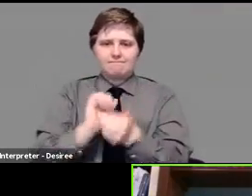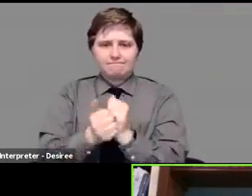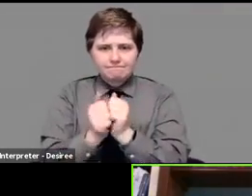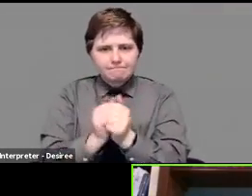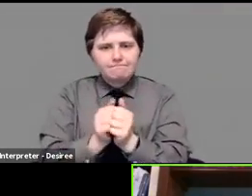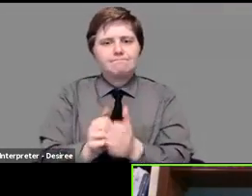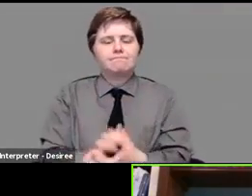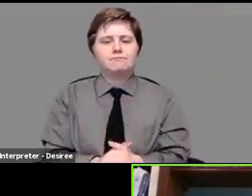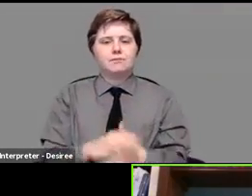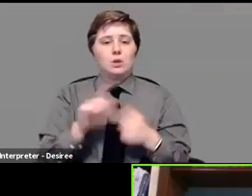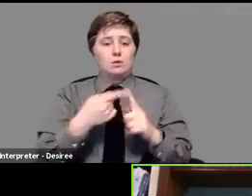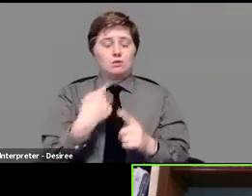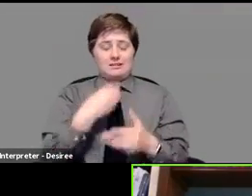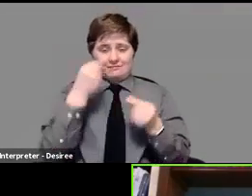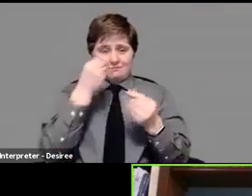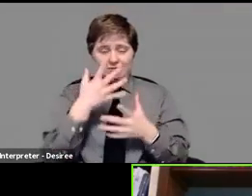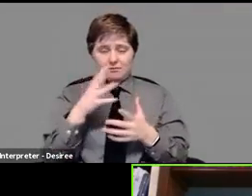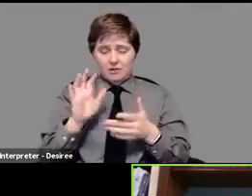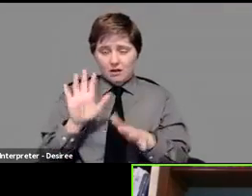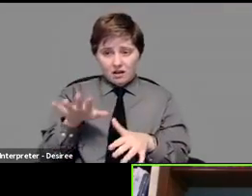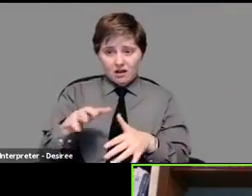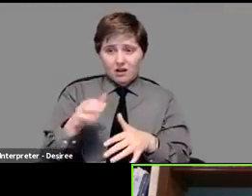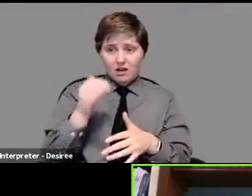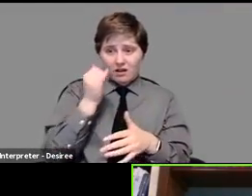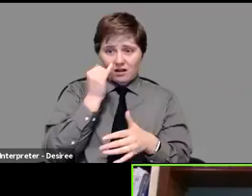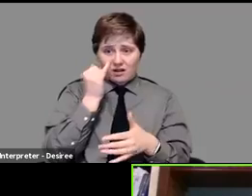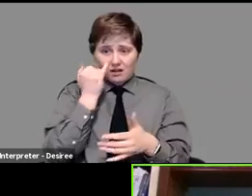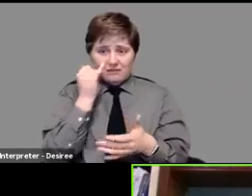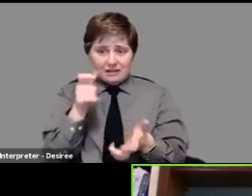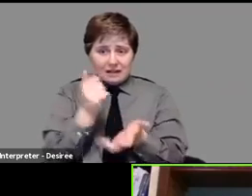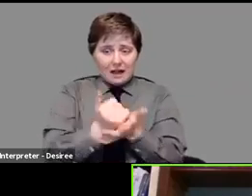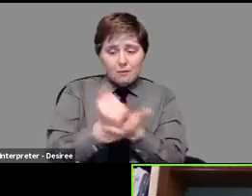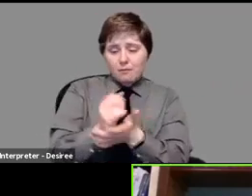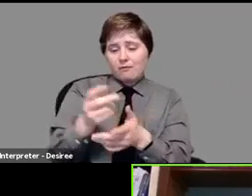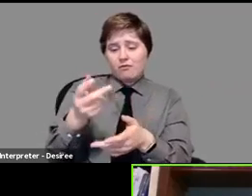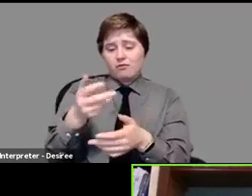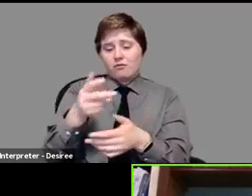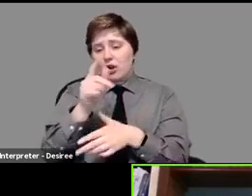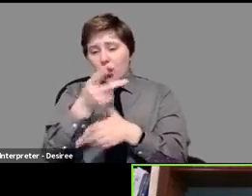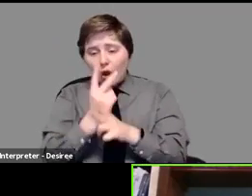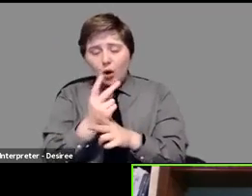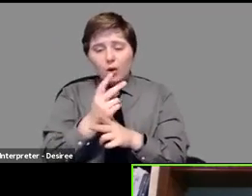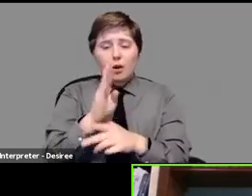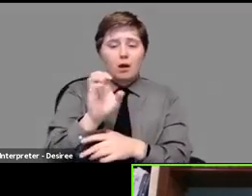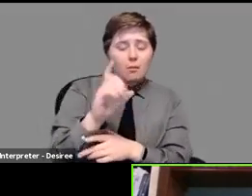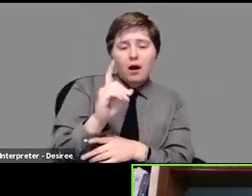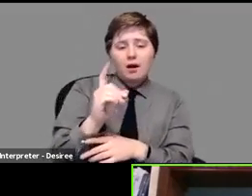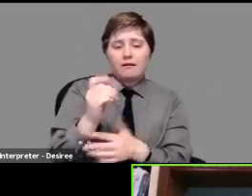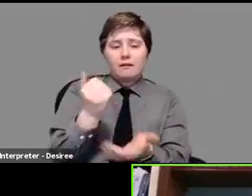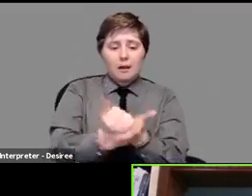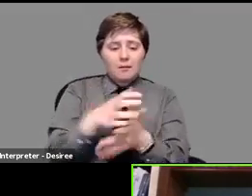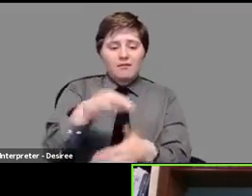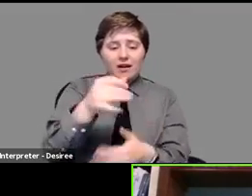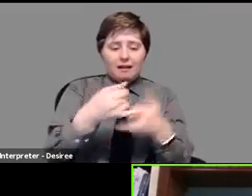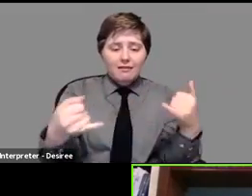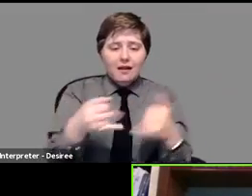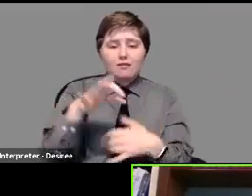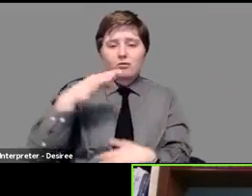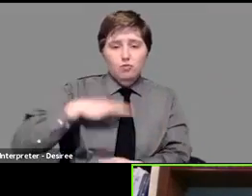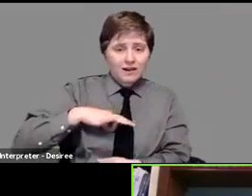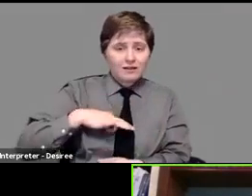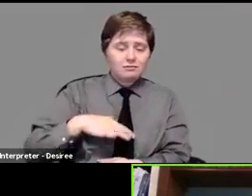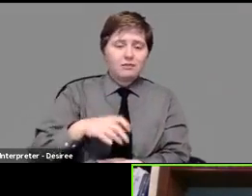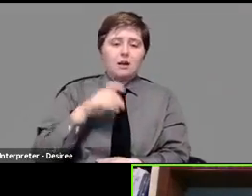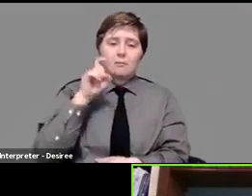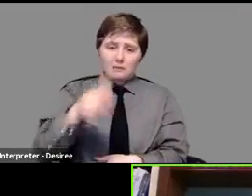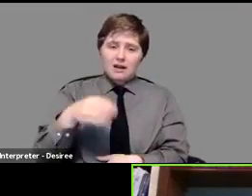thing that we tell our partners when they come to us to underwrite a loan or to get a surety bond or to help when we help them get lines of credit, it has to